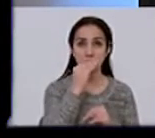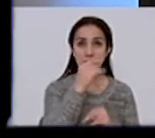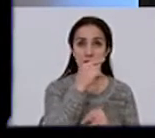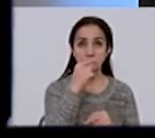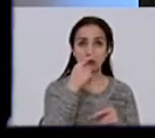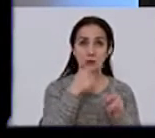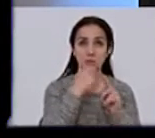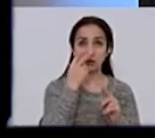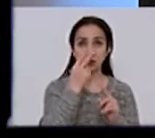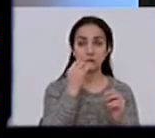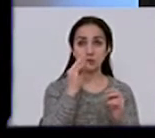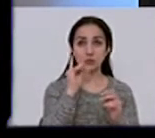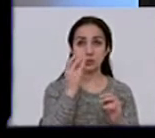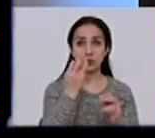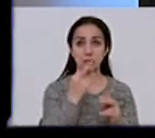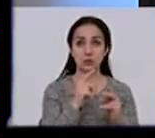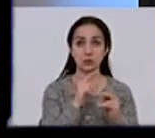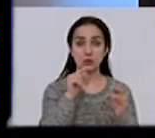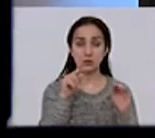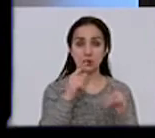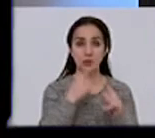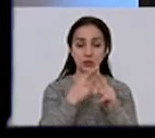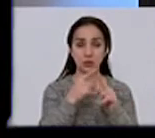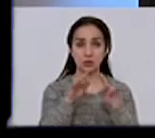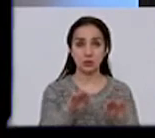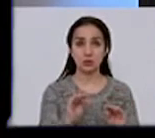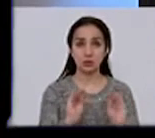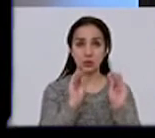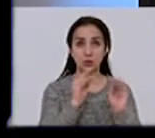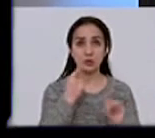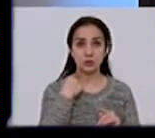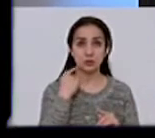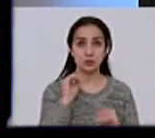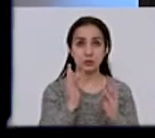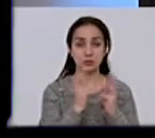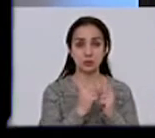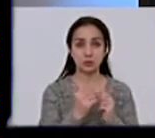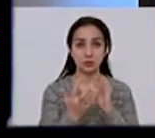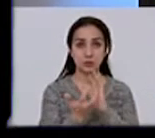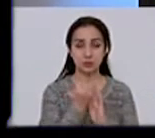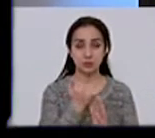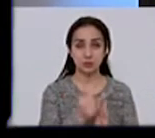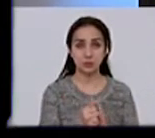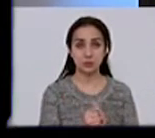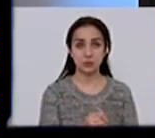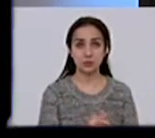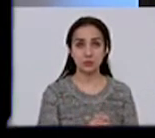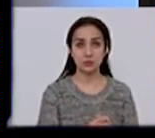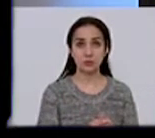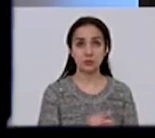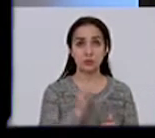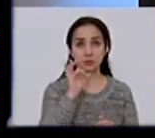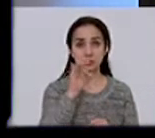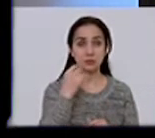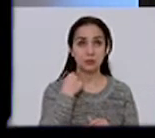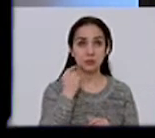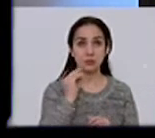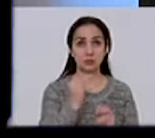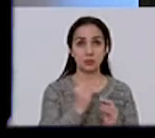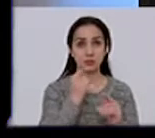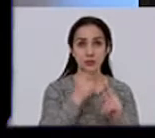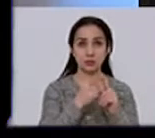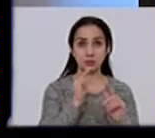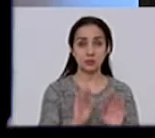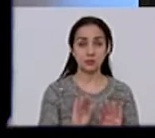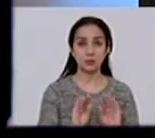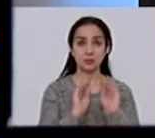x kvadratdagi x ning o'rniga qo'yib, son qiymatni hisoblab olaylik. Demak, 0 qiymatni x ni